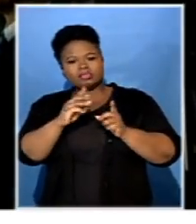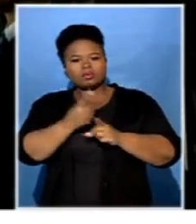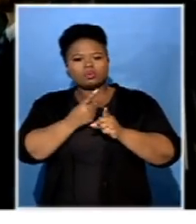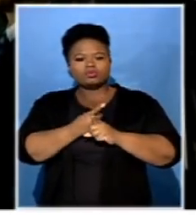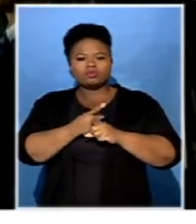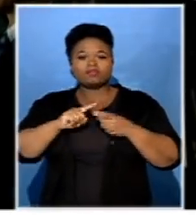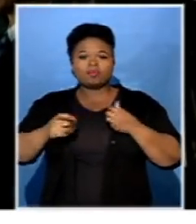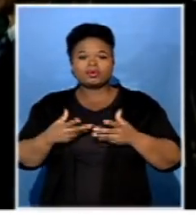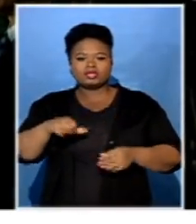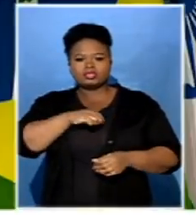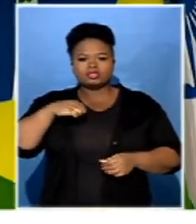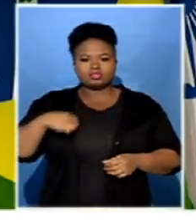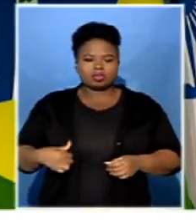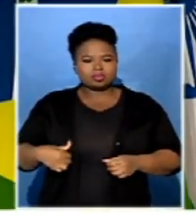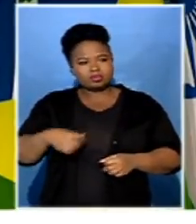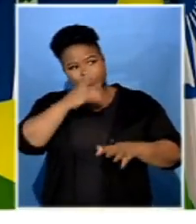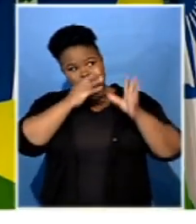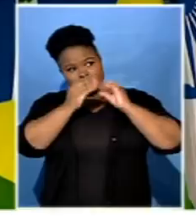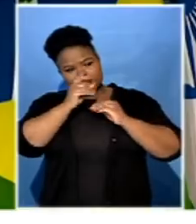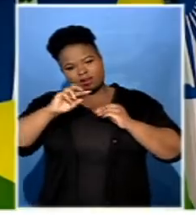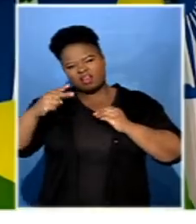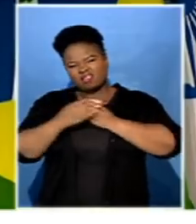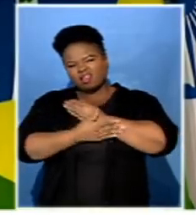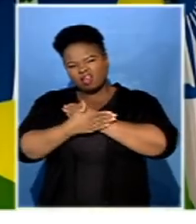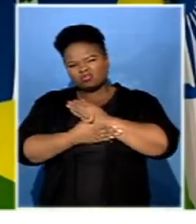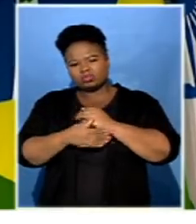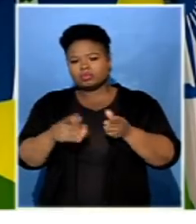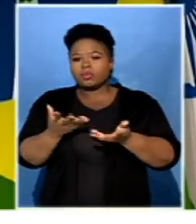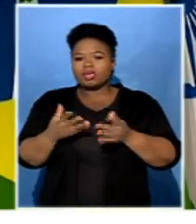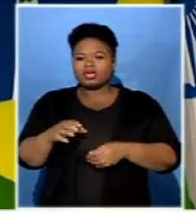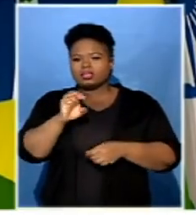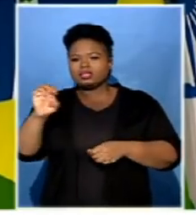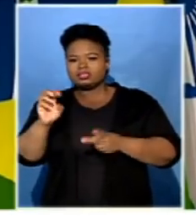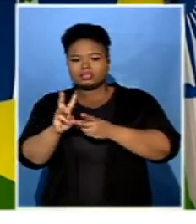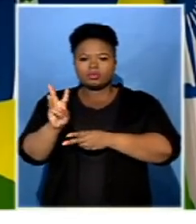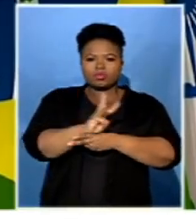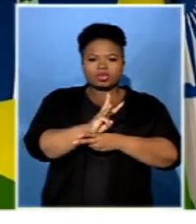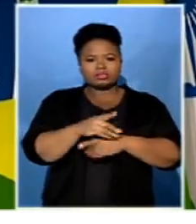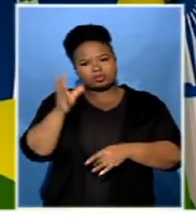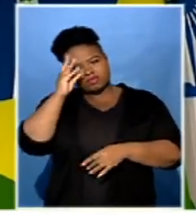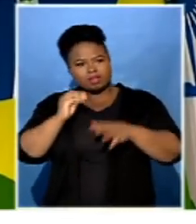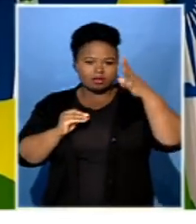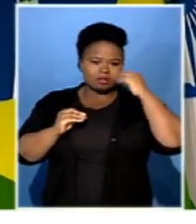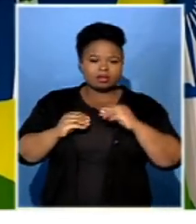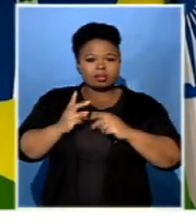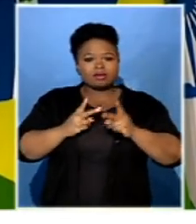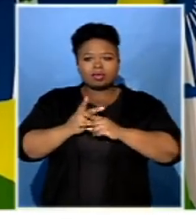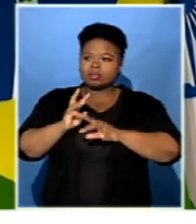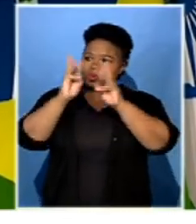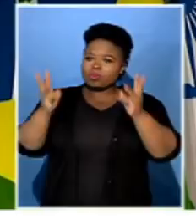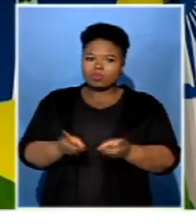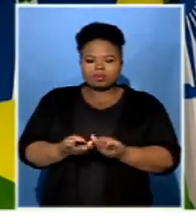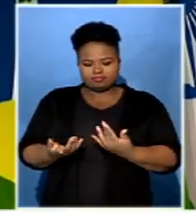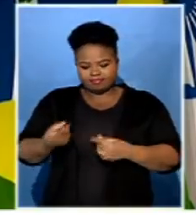Chinese civilization and learned from other countries, both East and West. We have embraced the world and